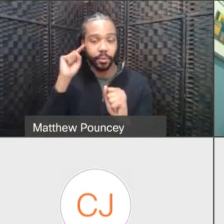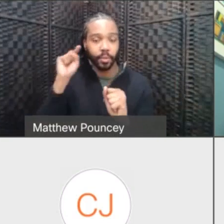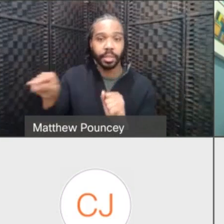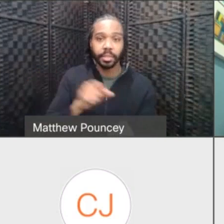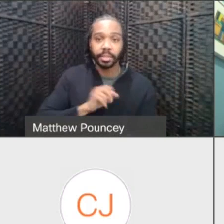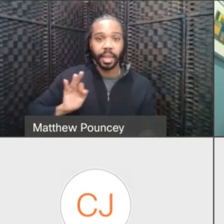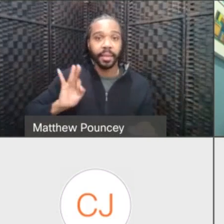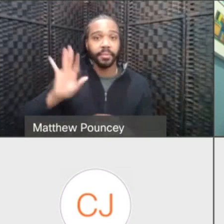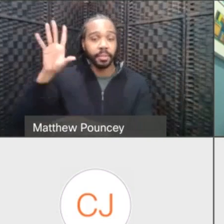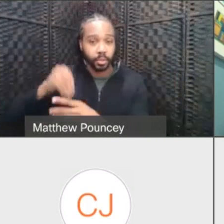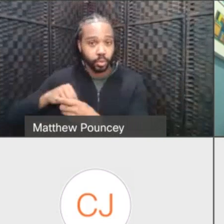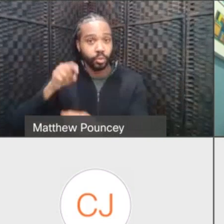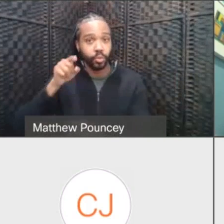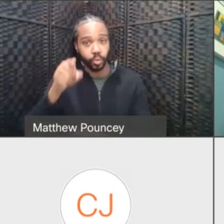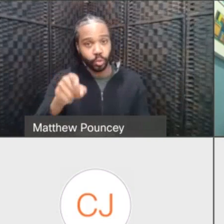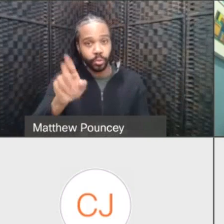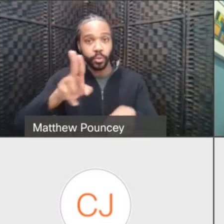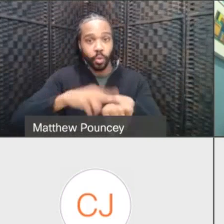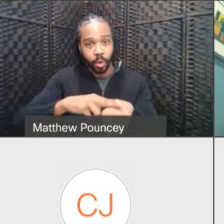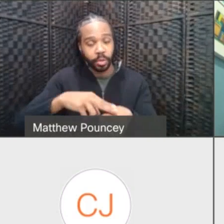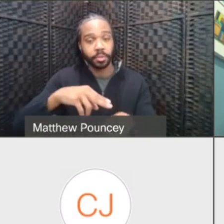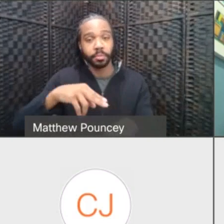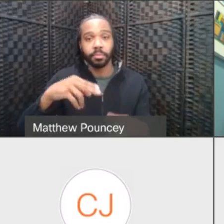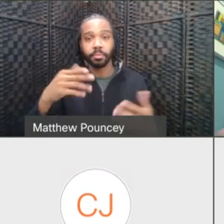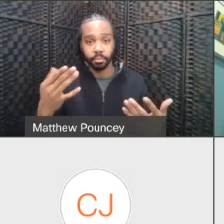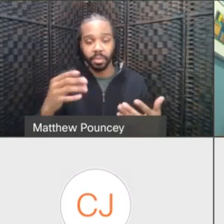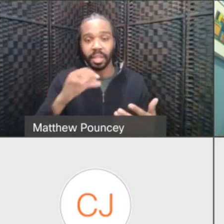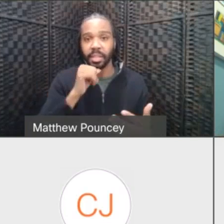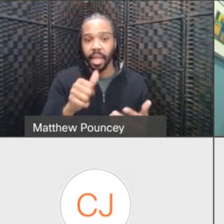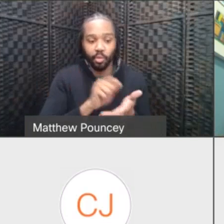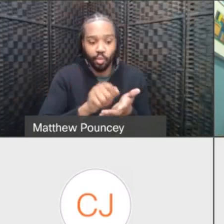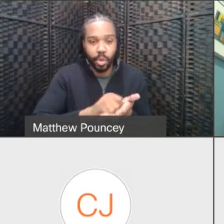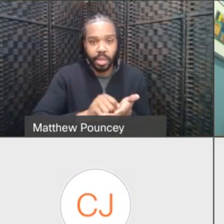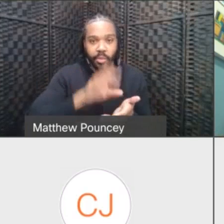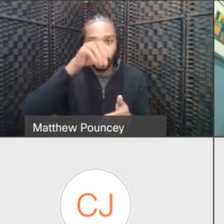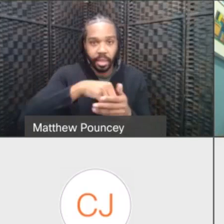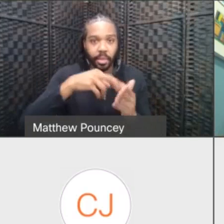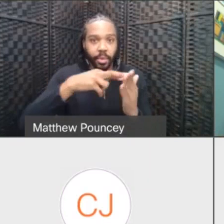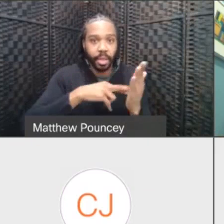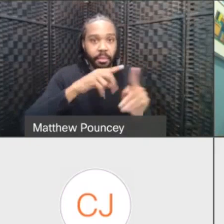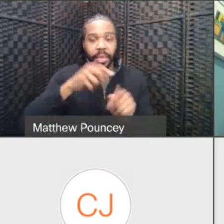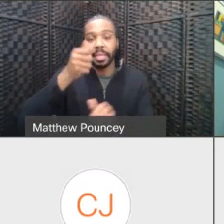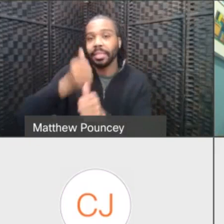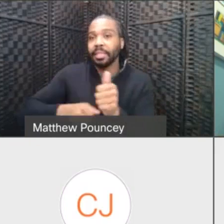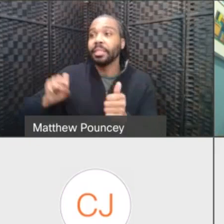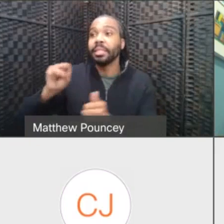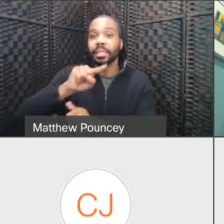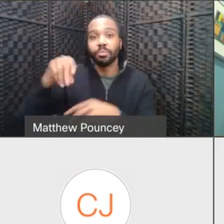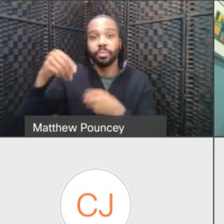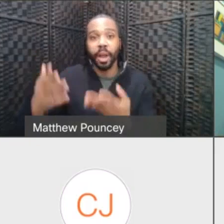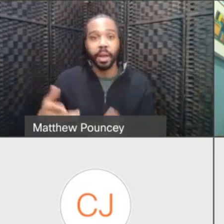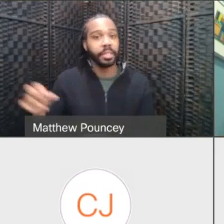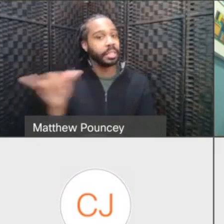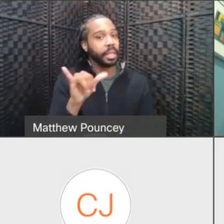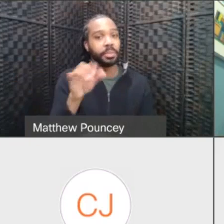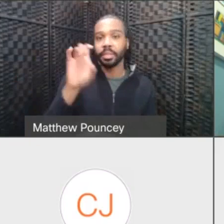including, of course, it's not in the regulation, but each provider, as the district does,